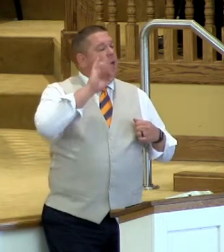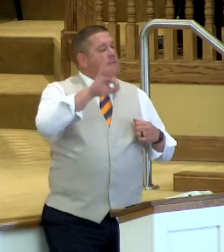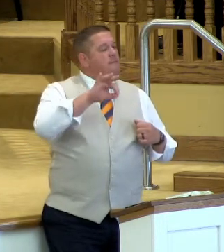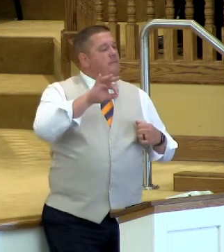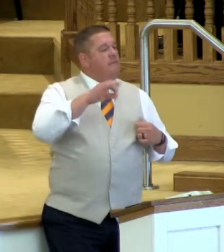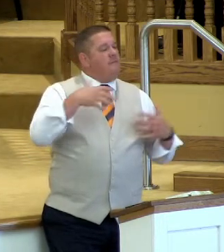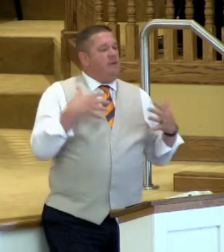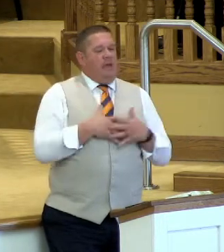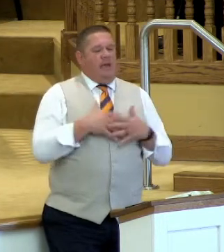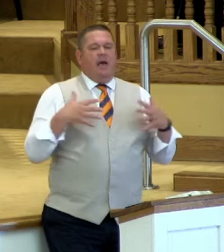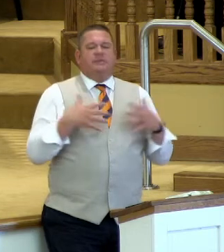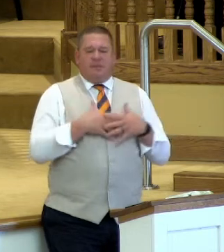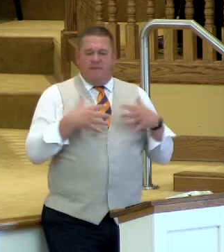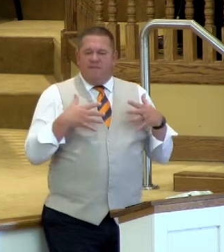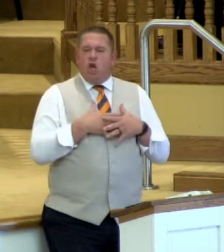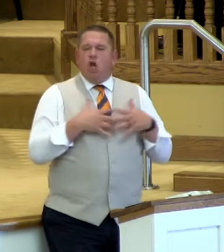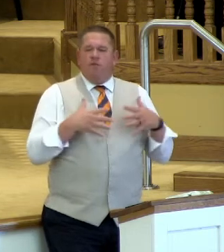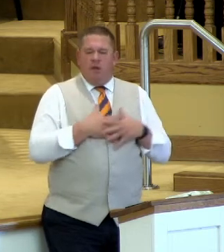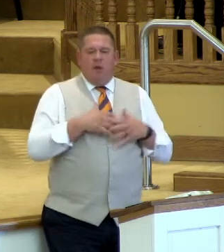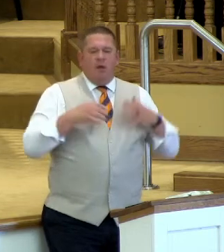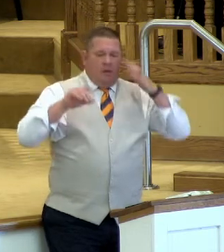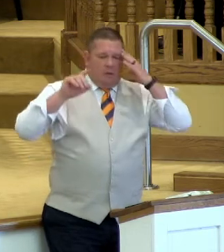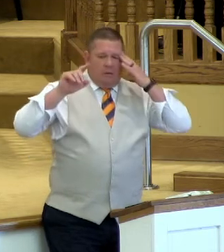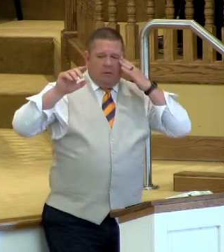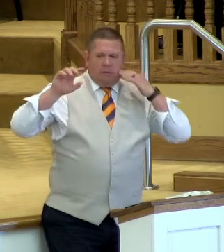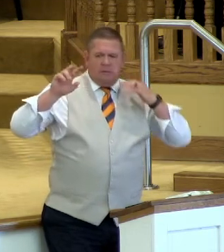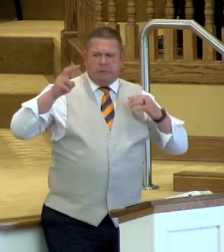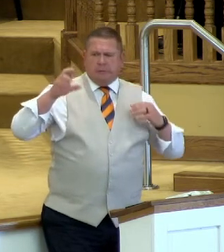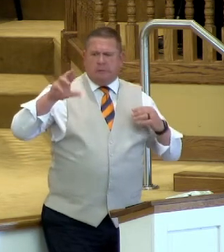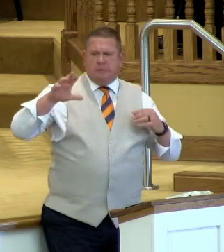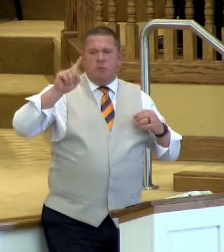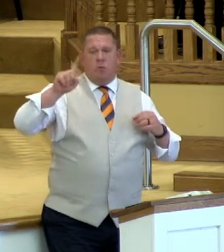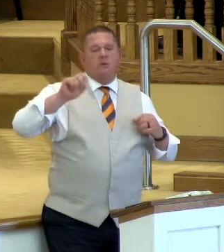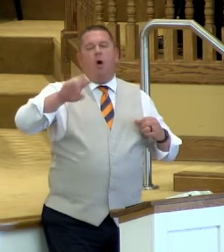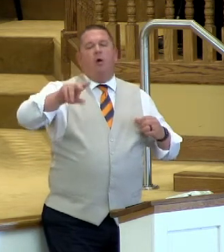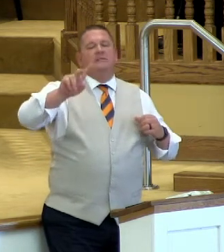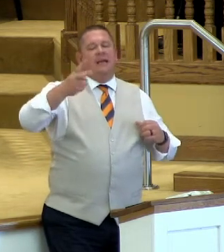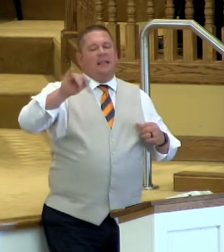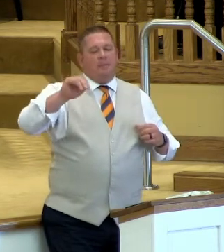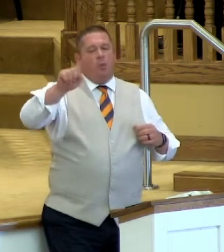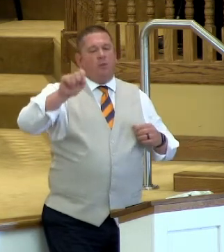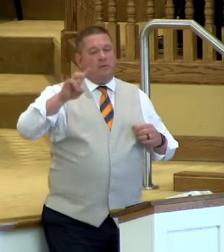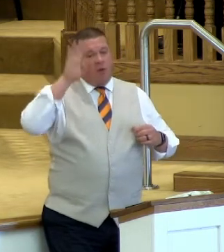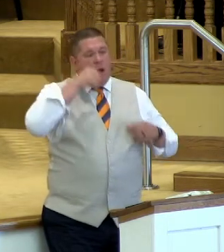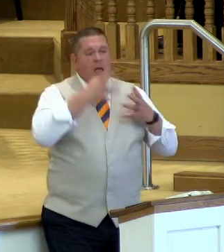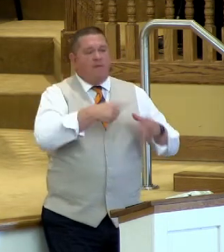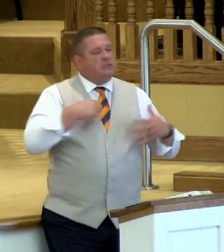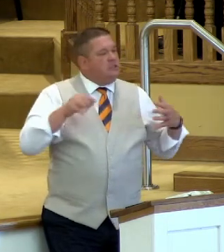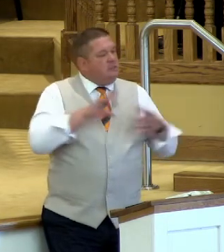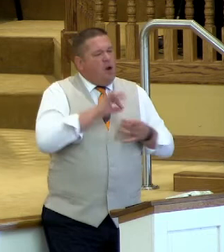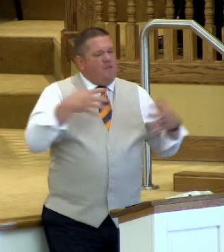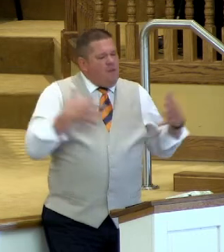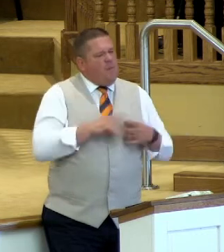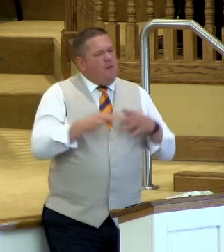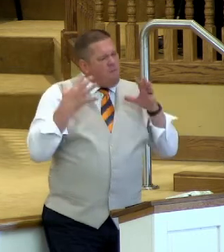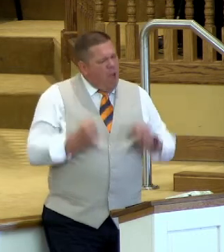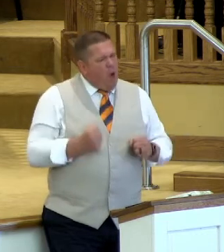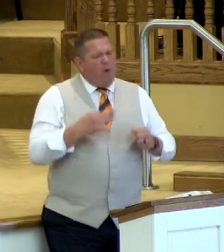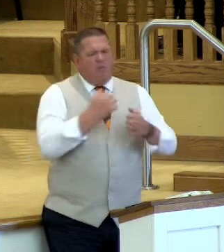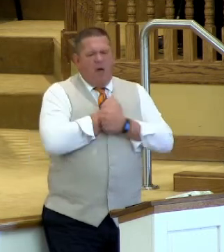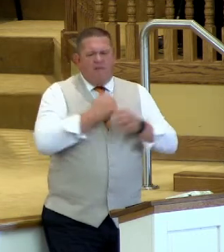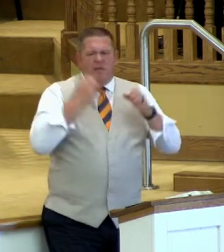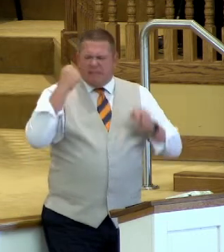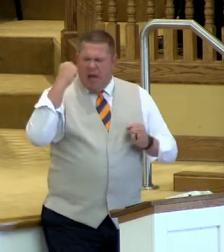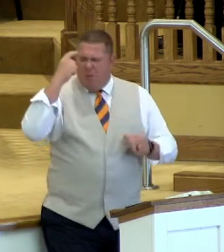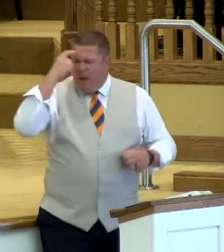of fear. 2 Timothy 1:7, for God hath not given us a spirit of fear, but of power and of love